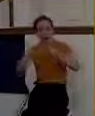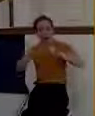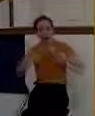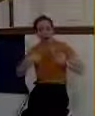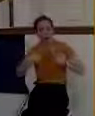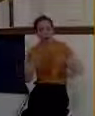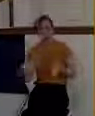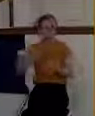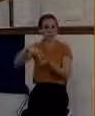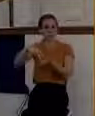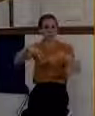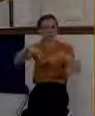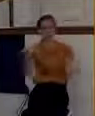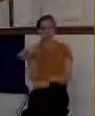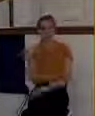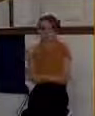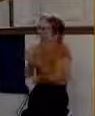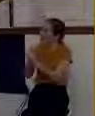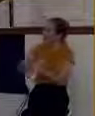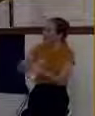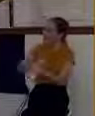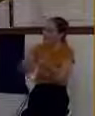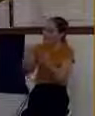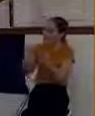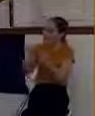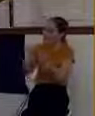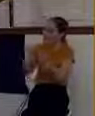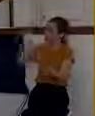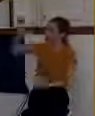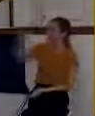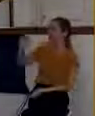child. Just reach out to him in faith and tell him.